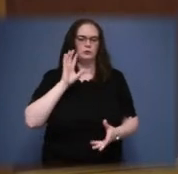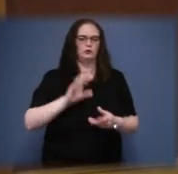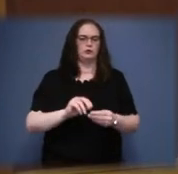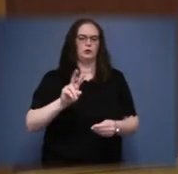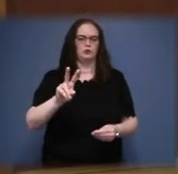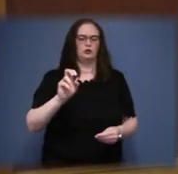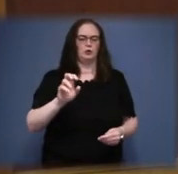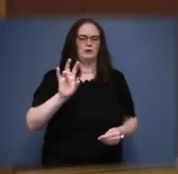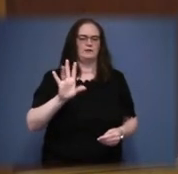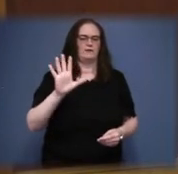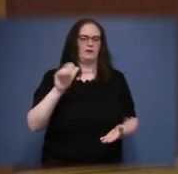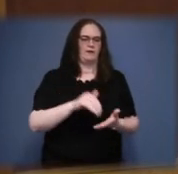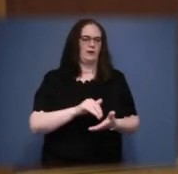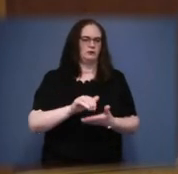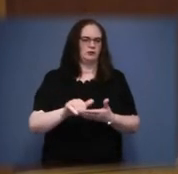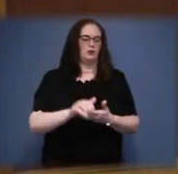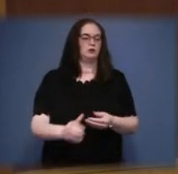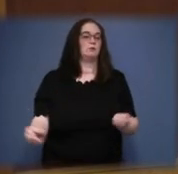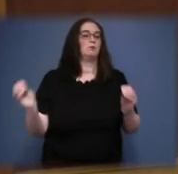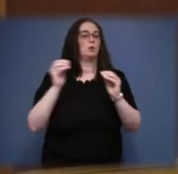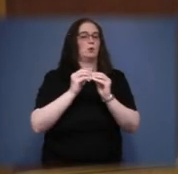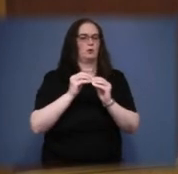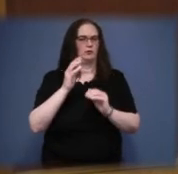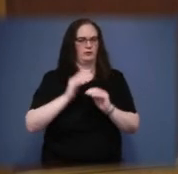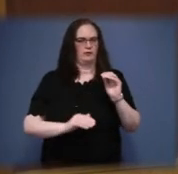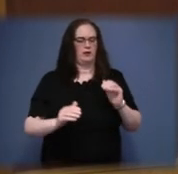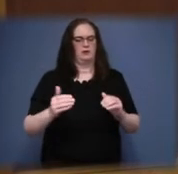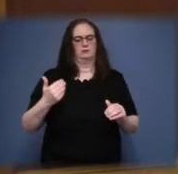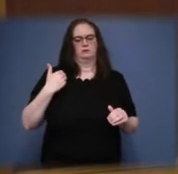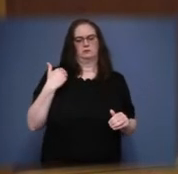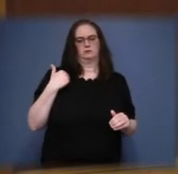of $275,000 more than